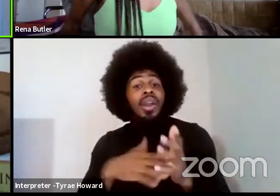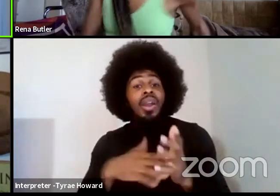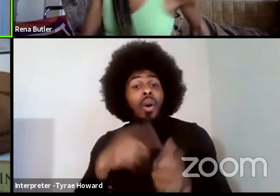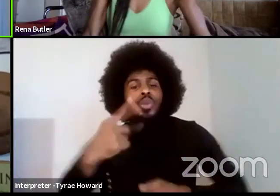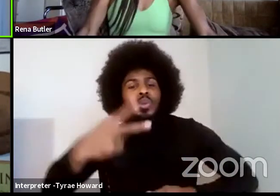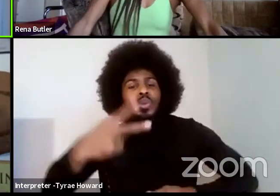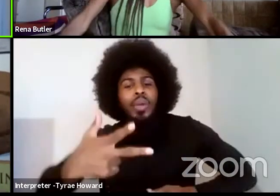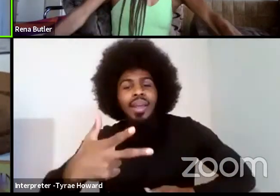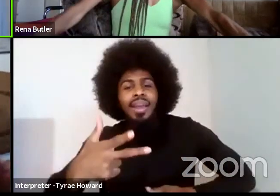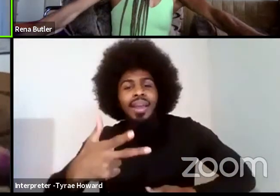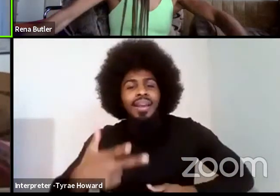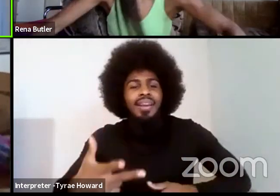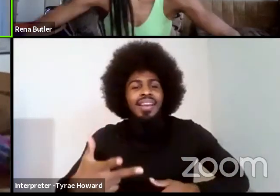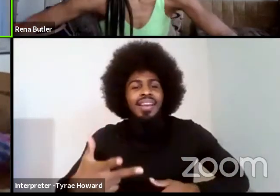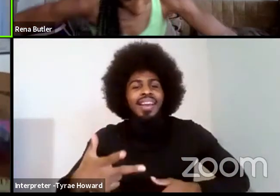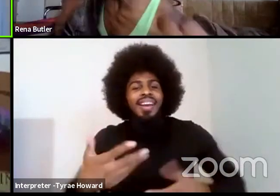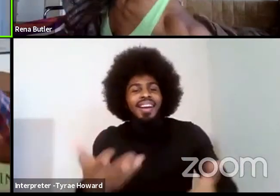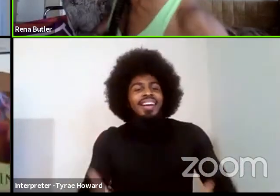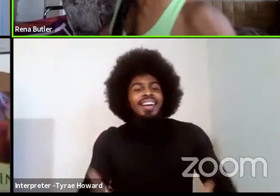it, Reggie.